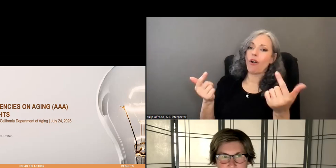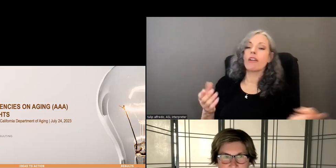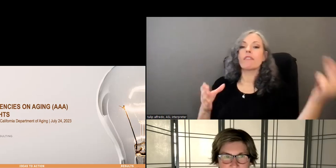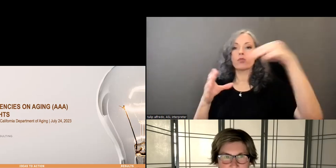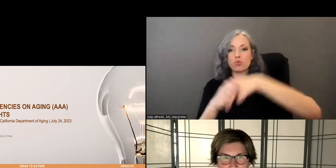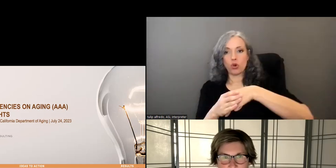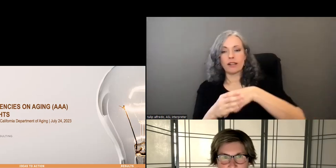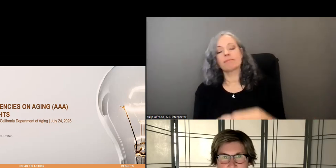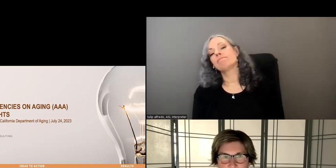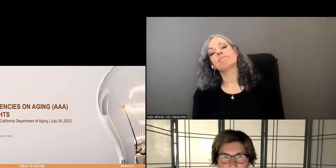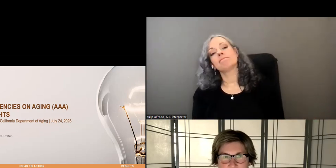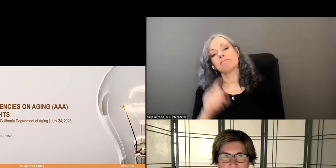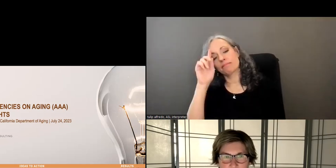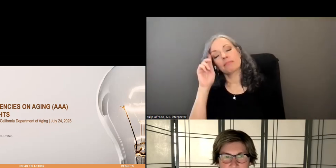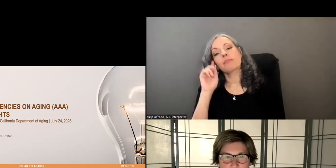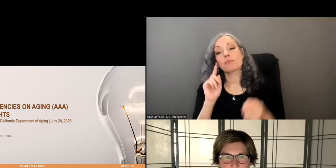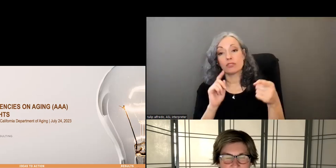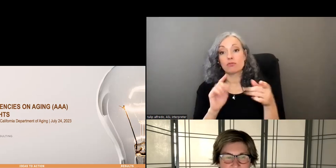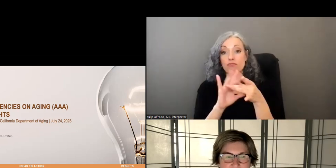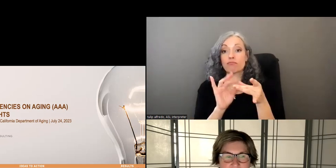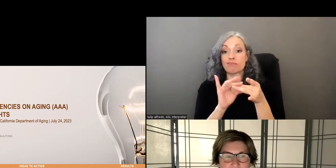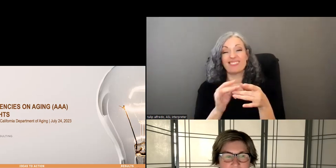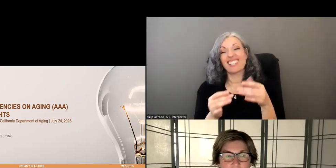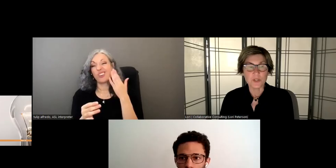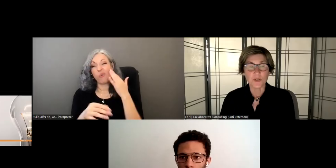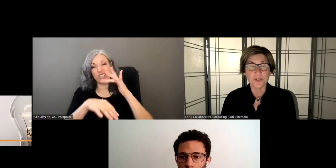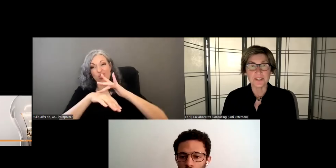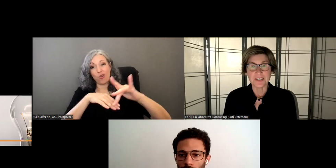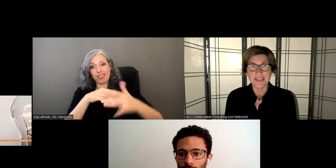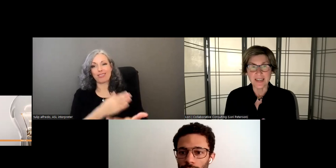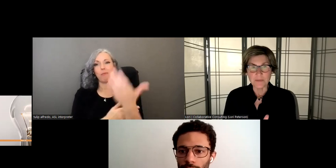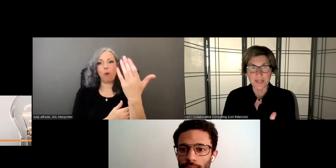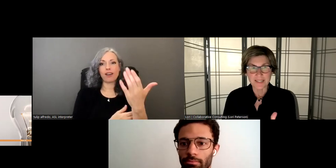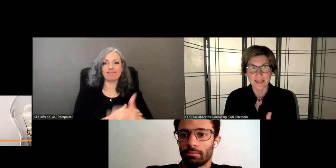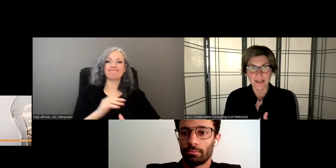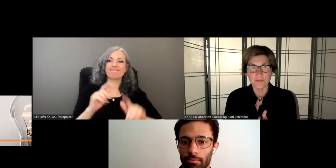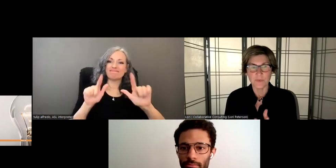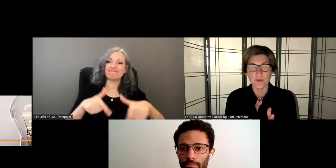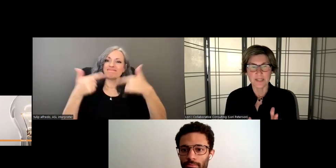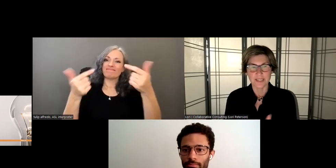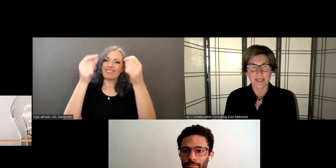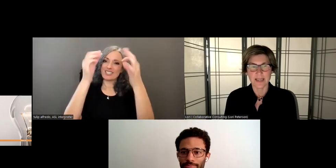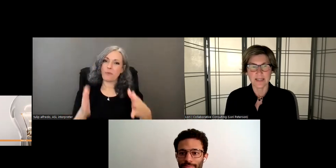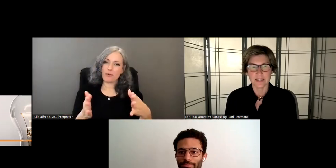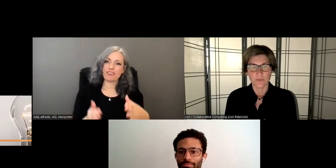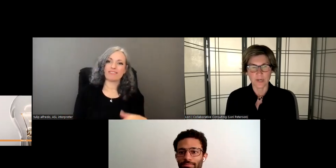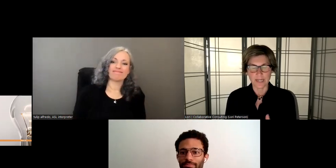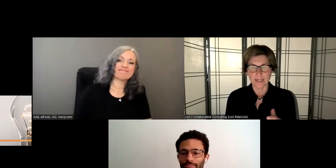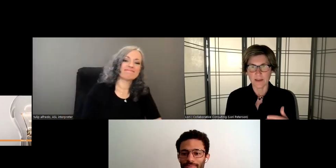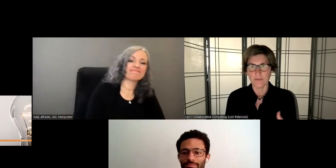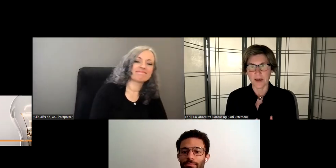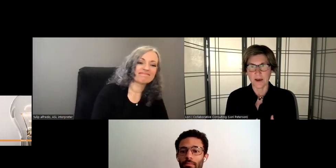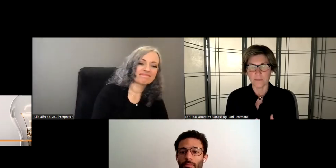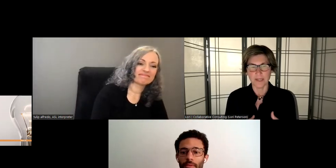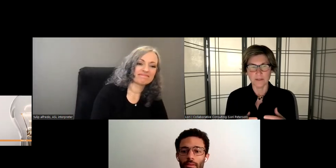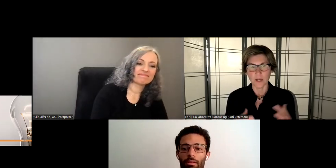uh like susan said early on a monday morning um so the the game plan uh for today is that we're